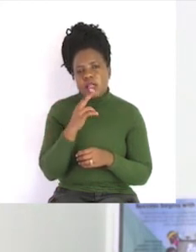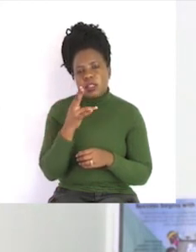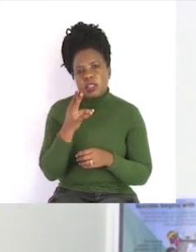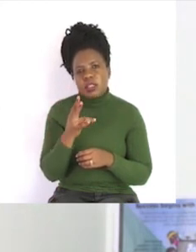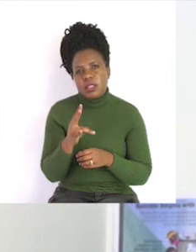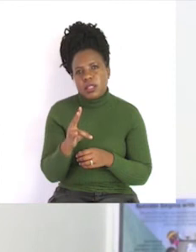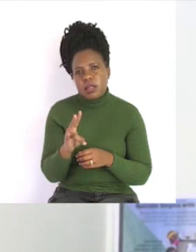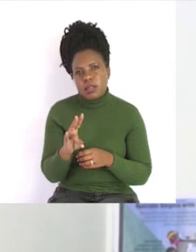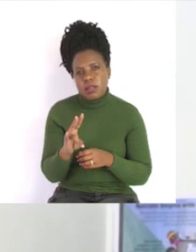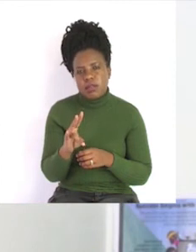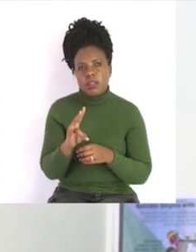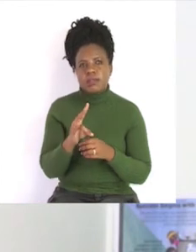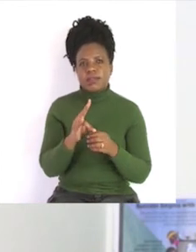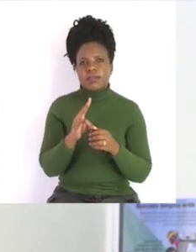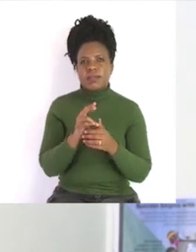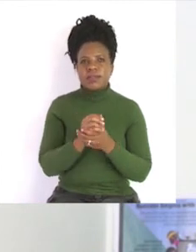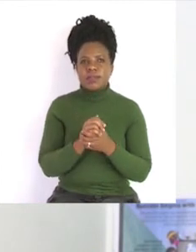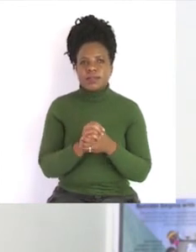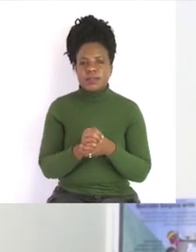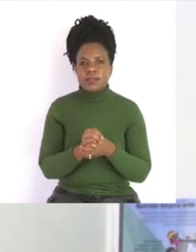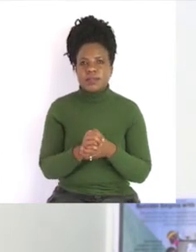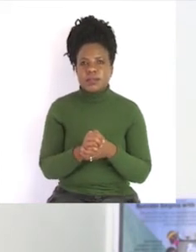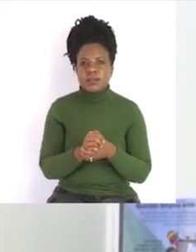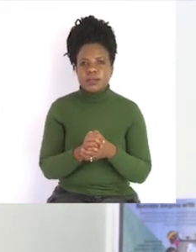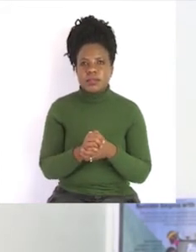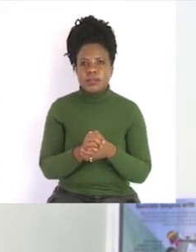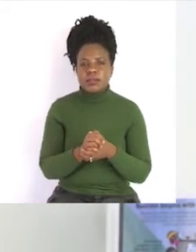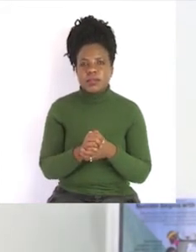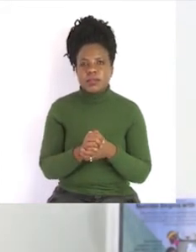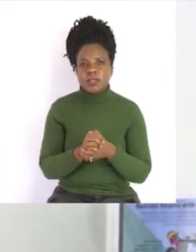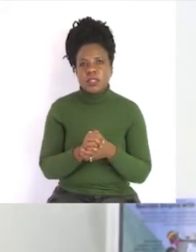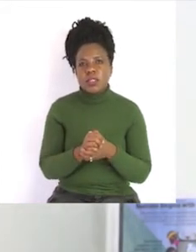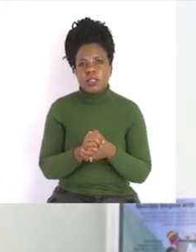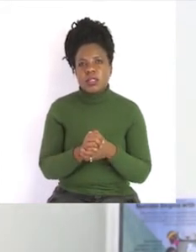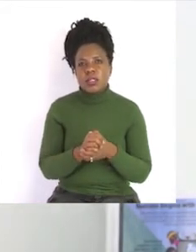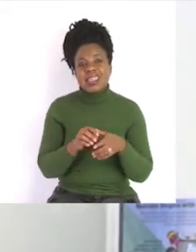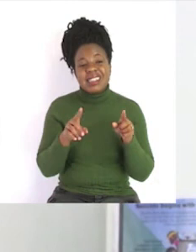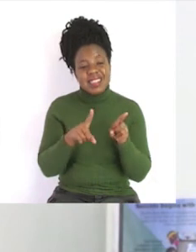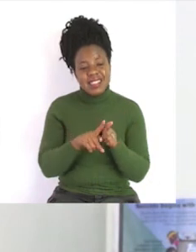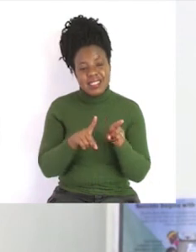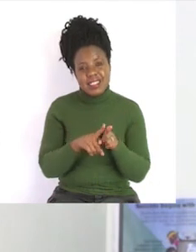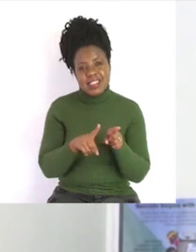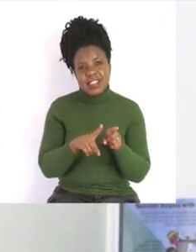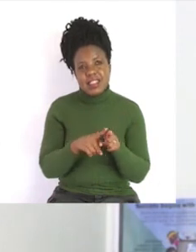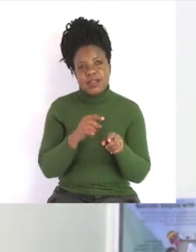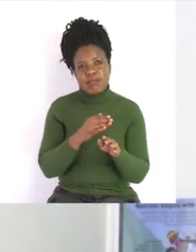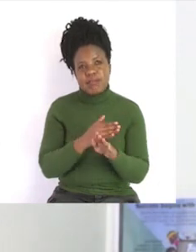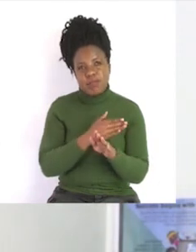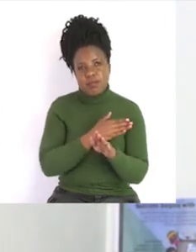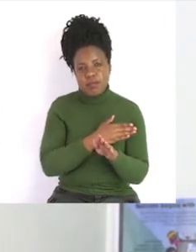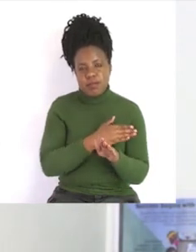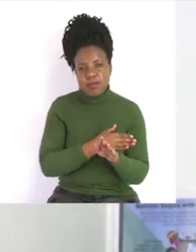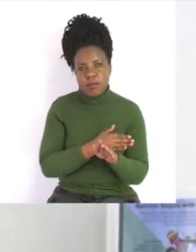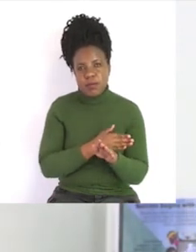minus 2 will give me 1. Very much the same as what we did up until here. But now this